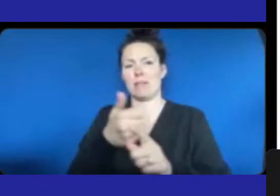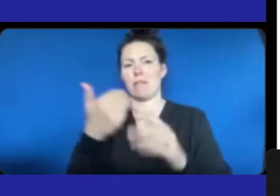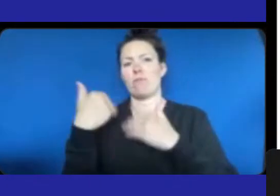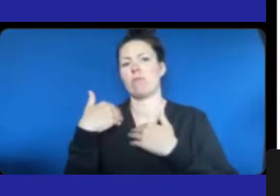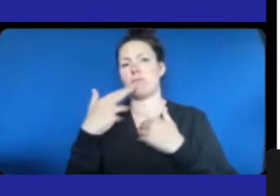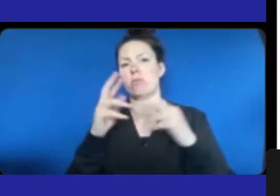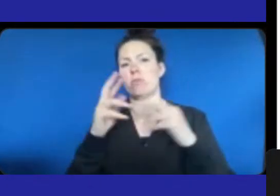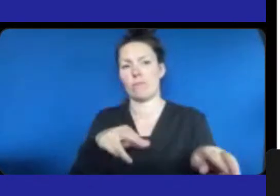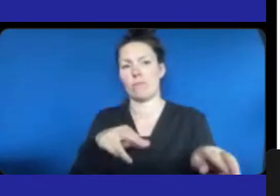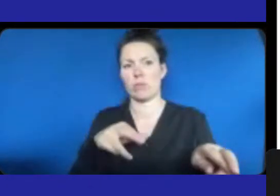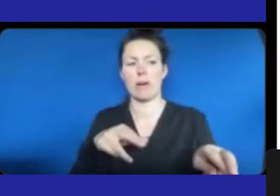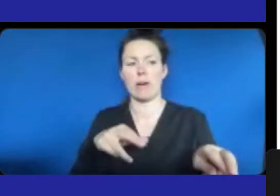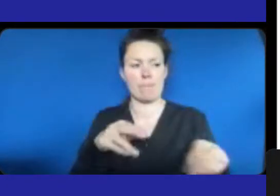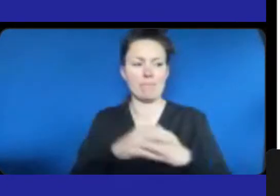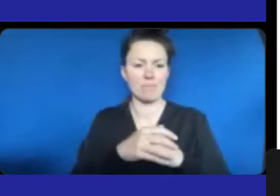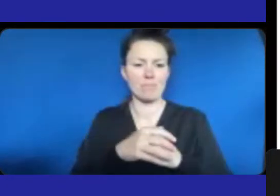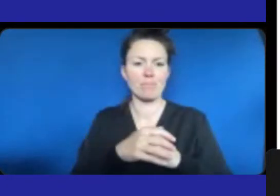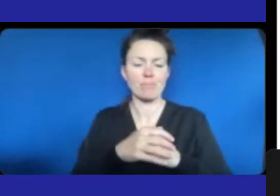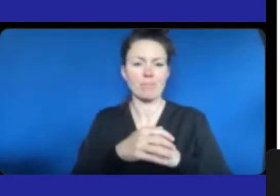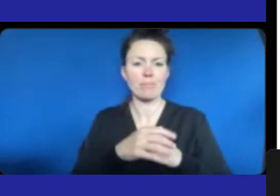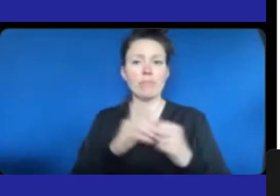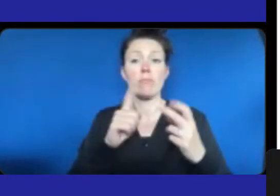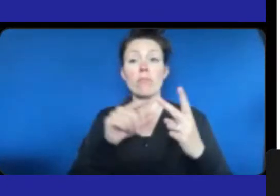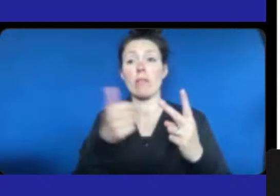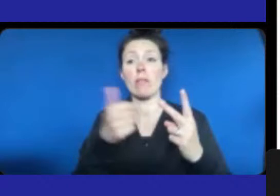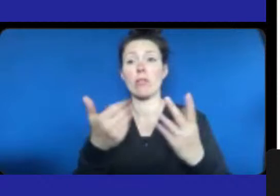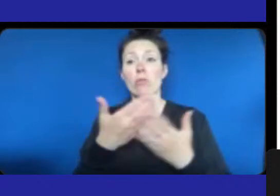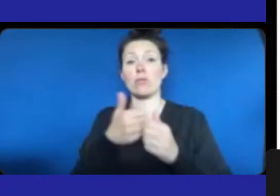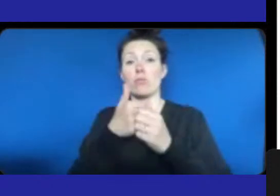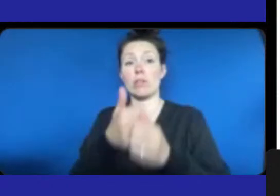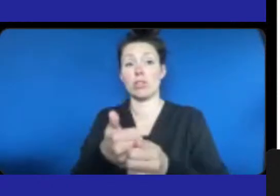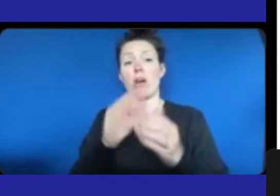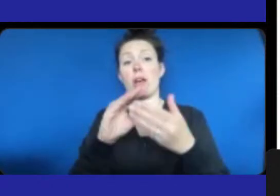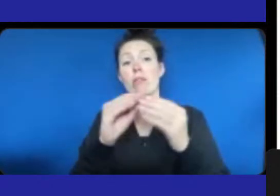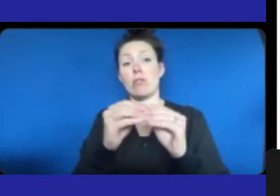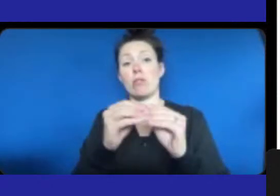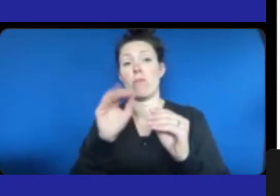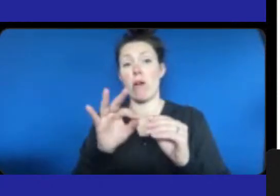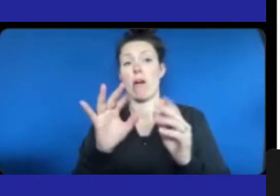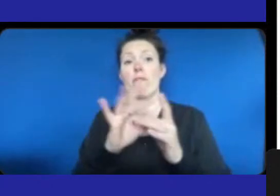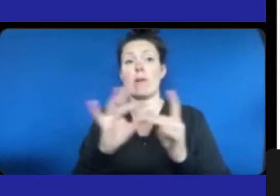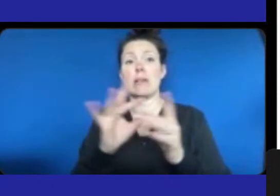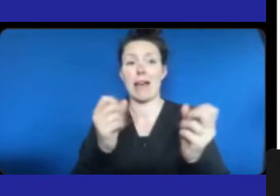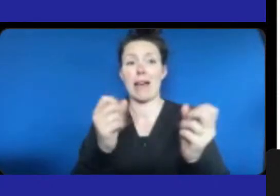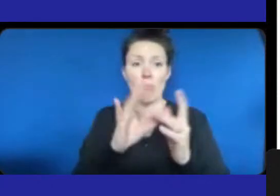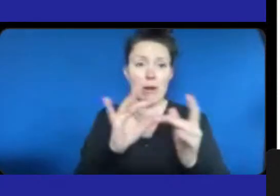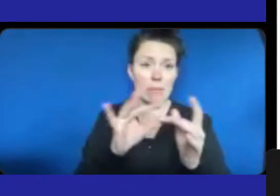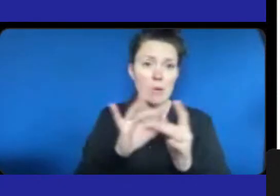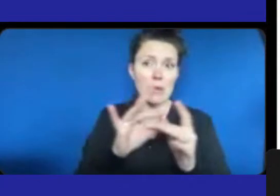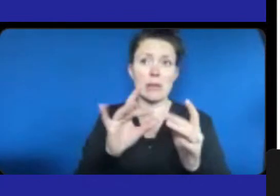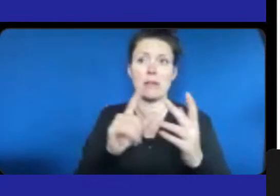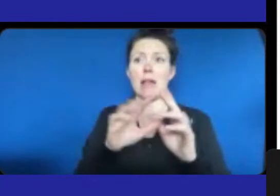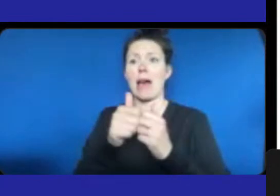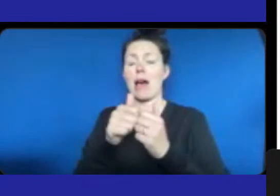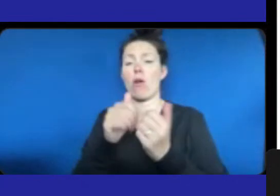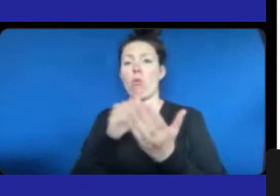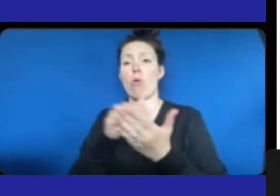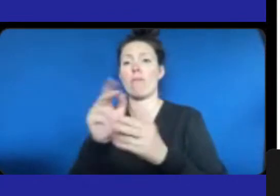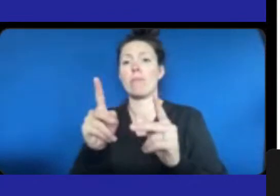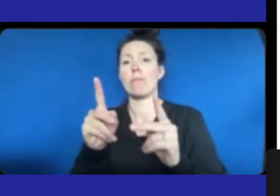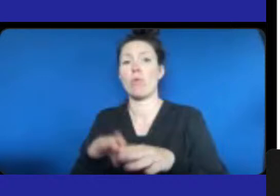one. The others that we track are just the number of messages that people send, how frequently people open and engage with the